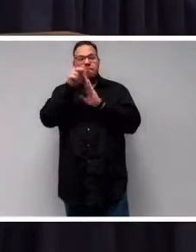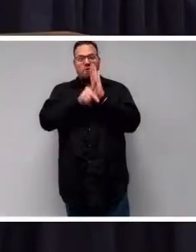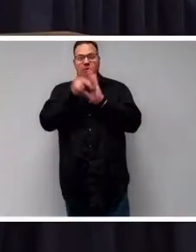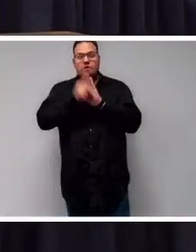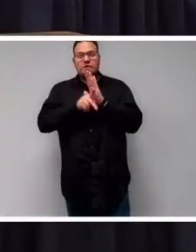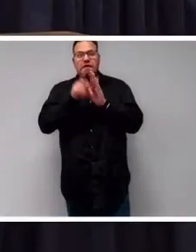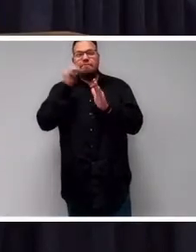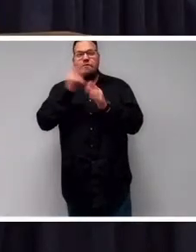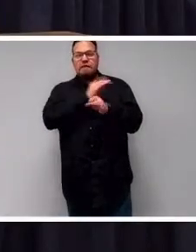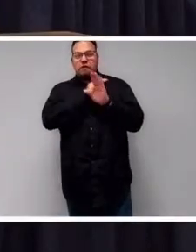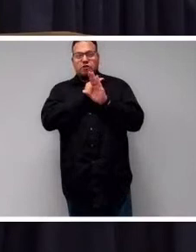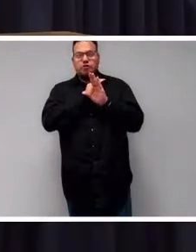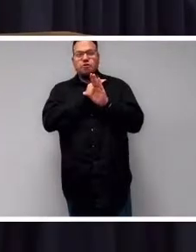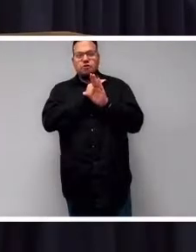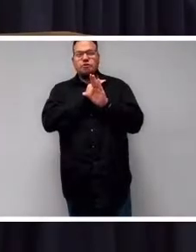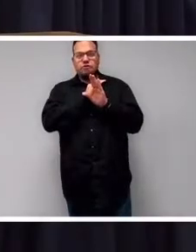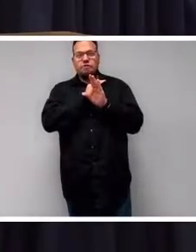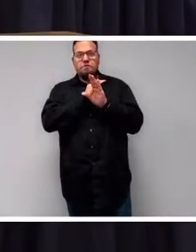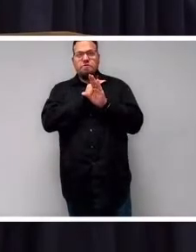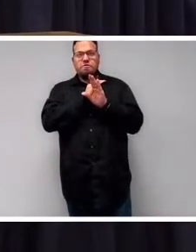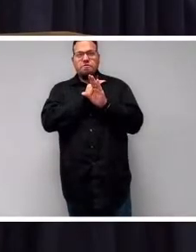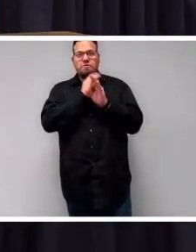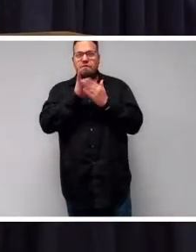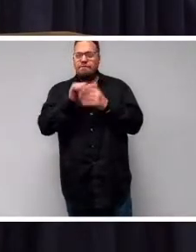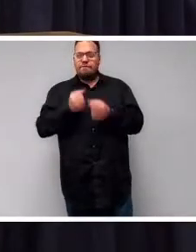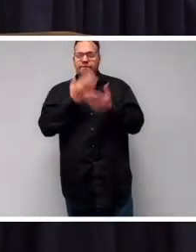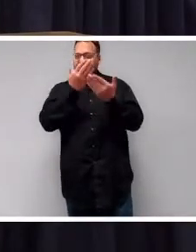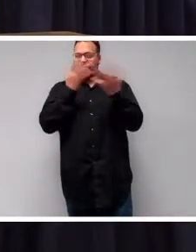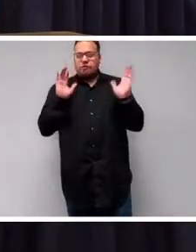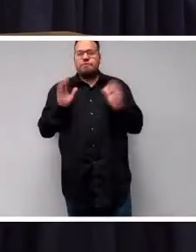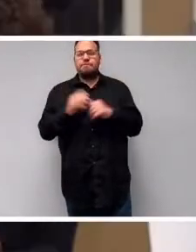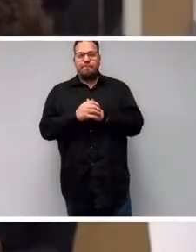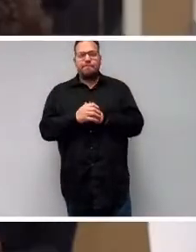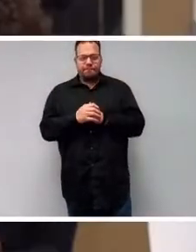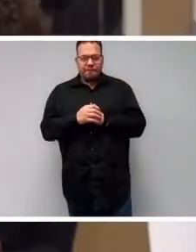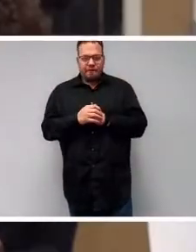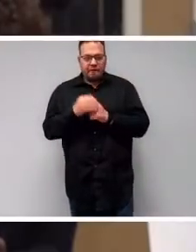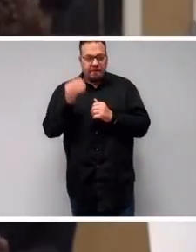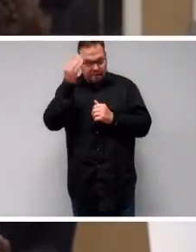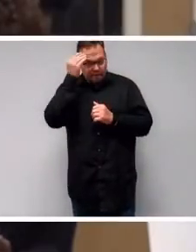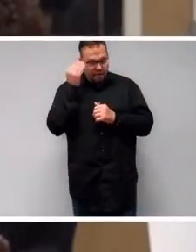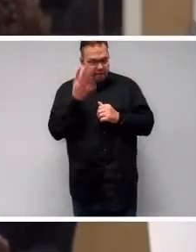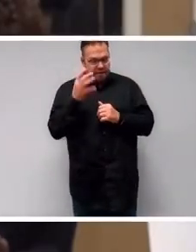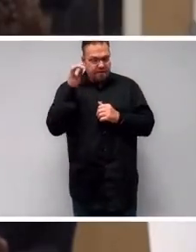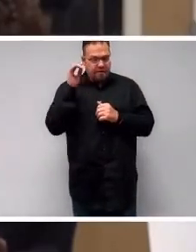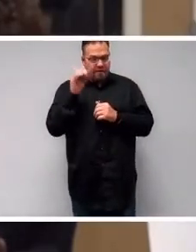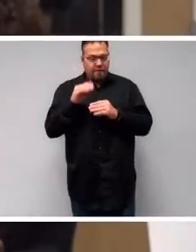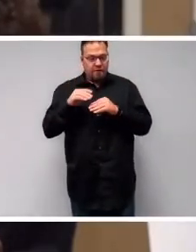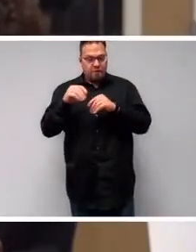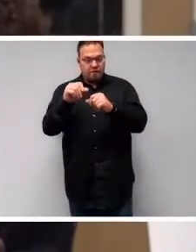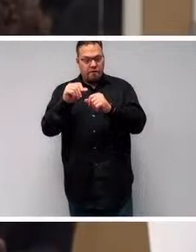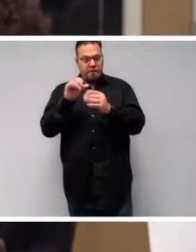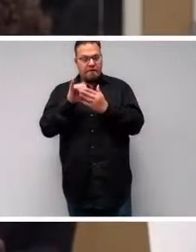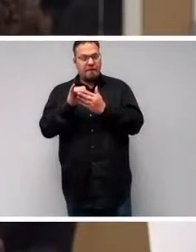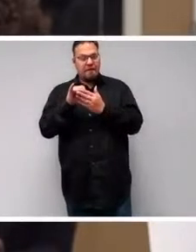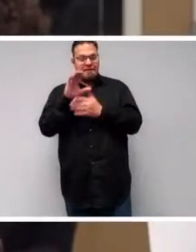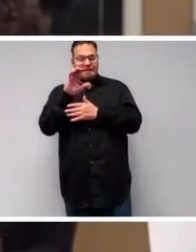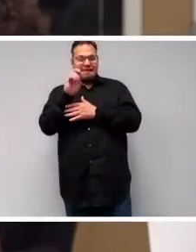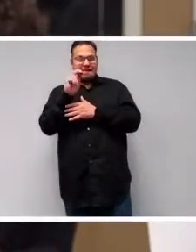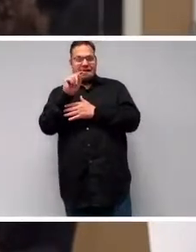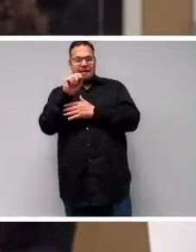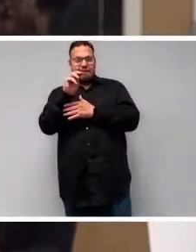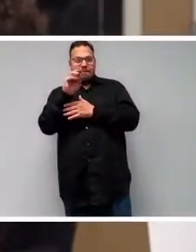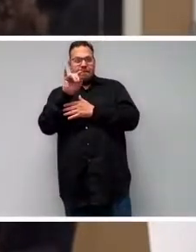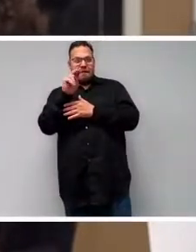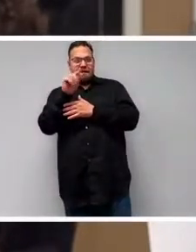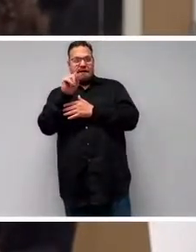in the CMMP on how to move forward. Okay. And just so you know, the soil is treated as contaminated material and it's